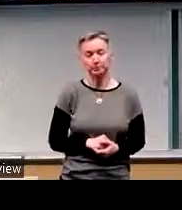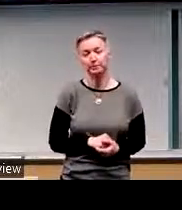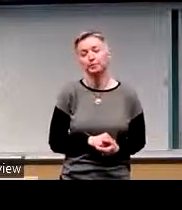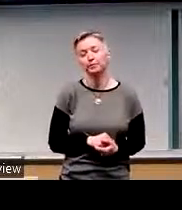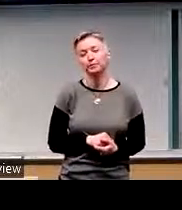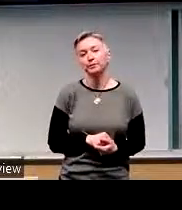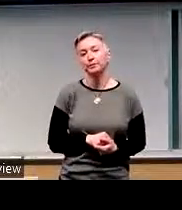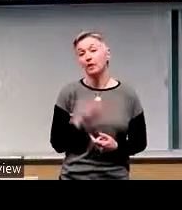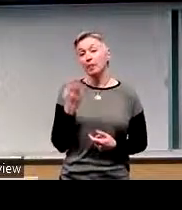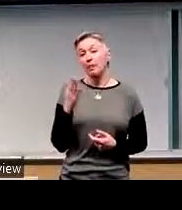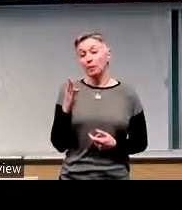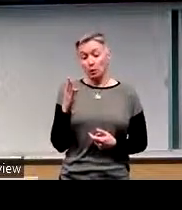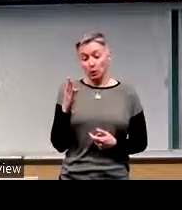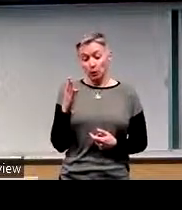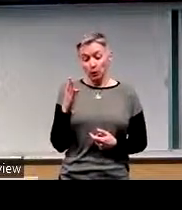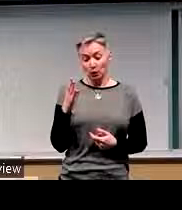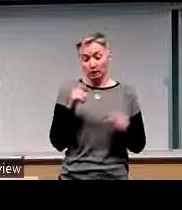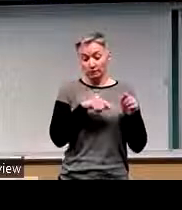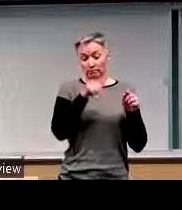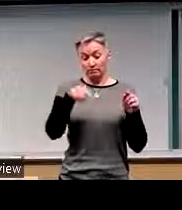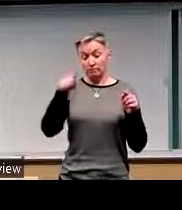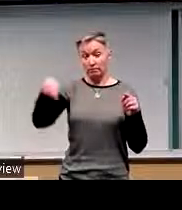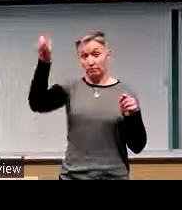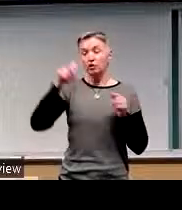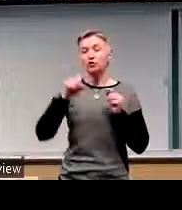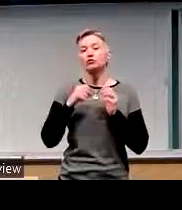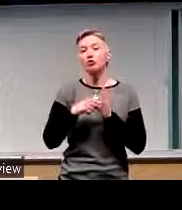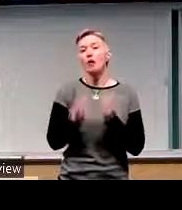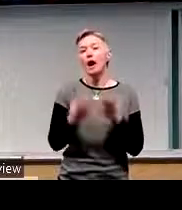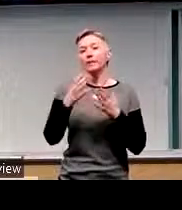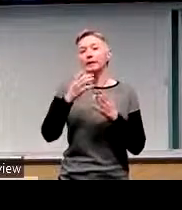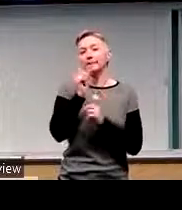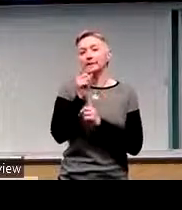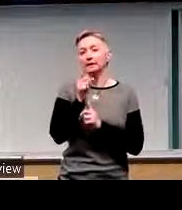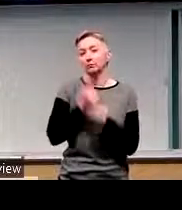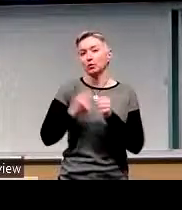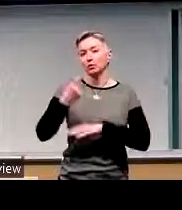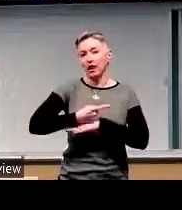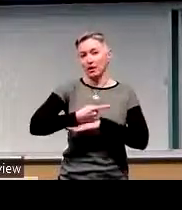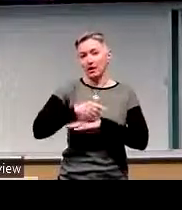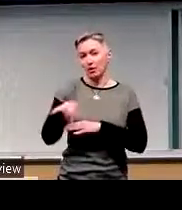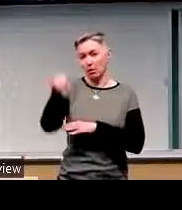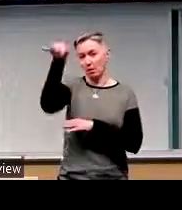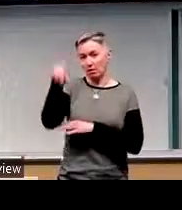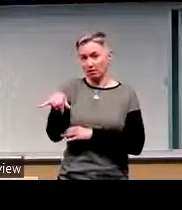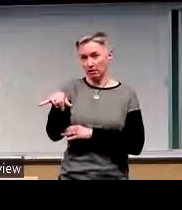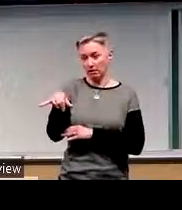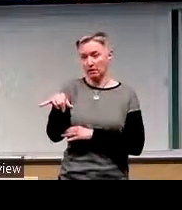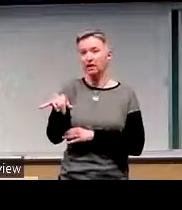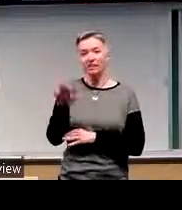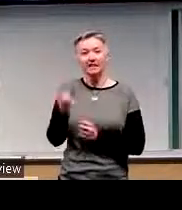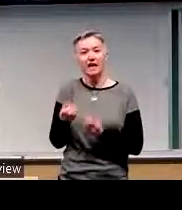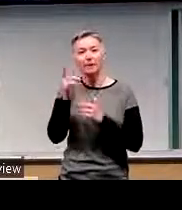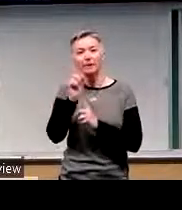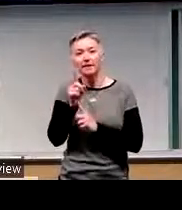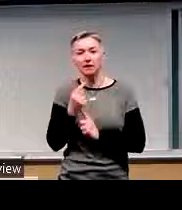the blue trend line shows the number of minutes per day along the y-axis spent alone